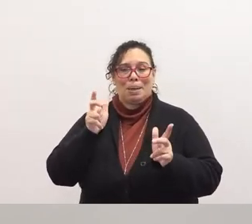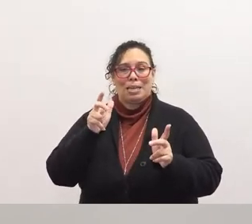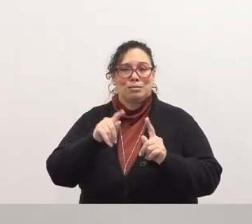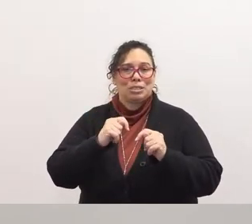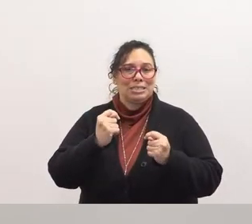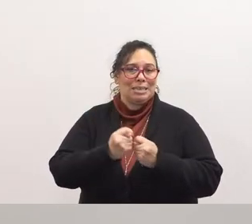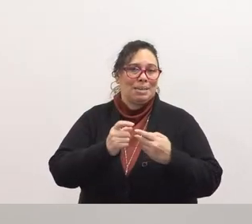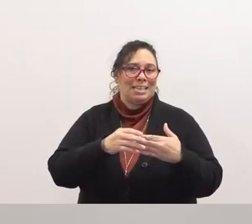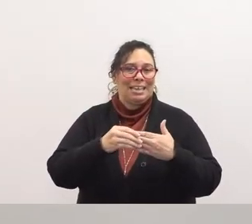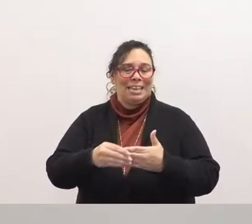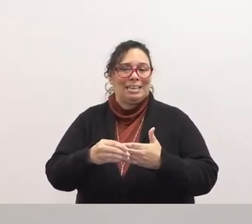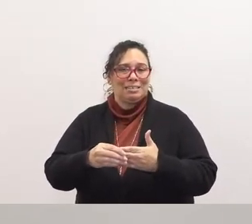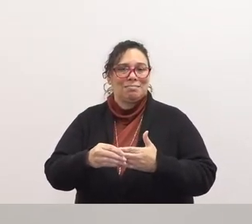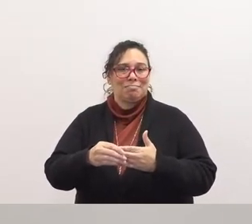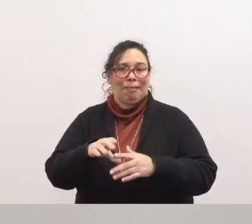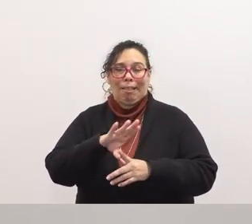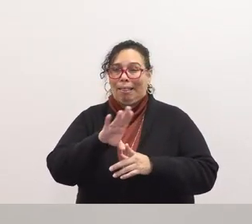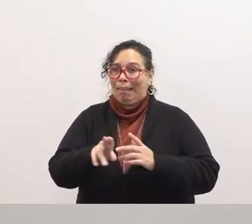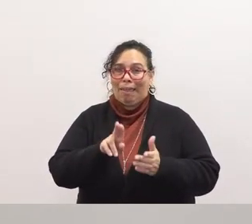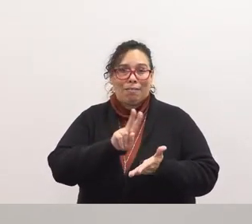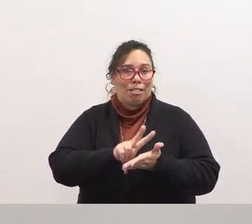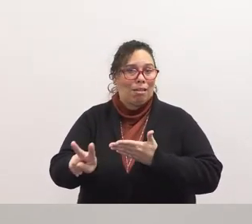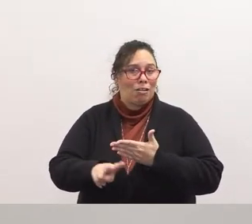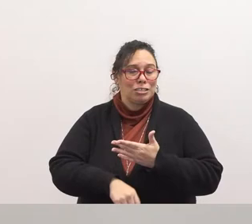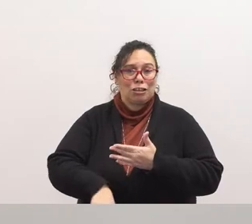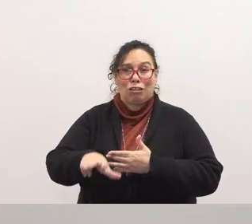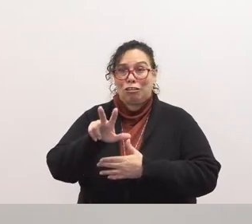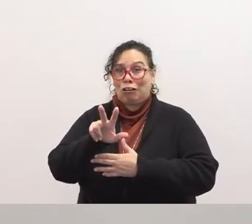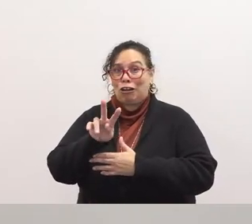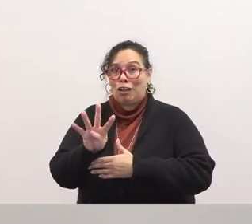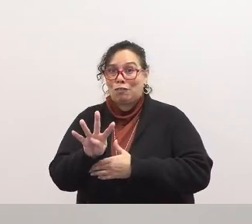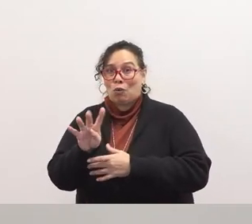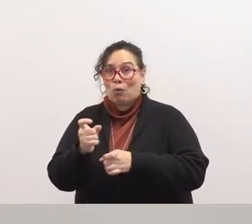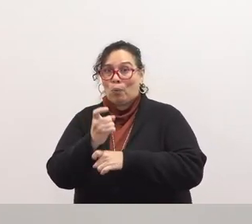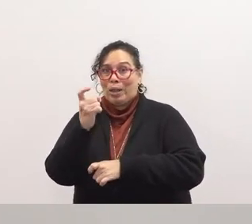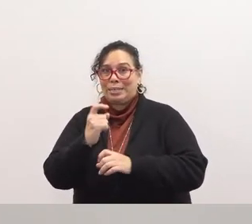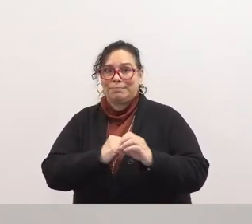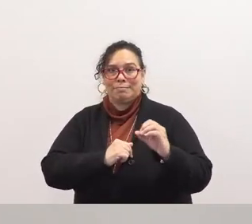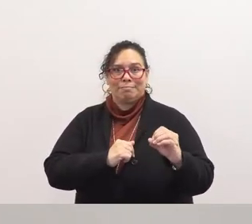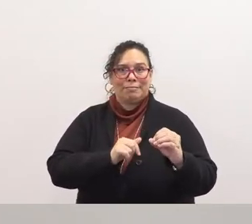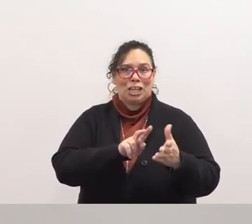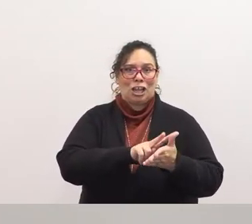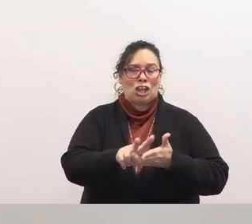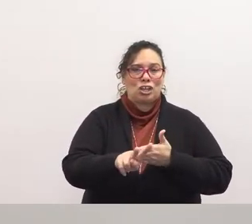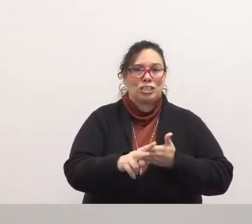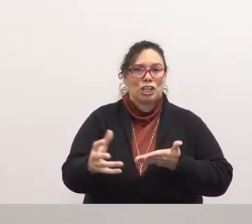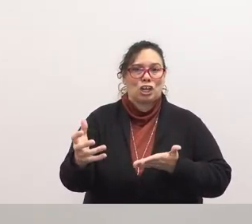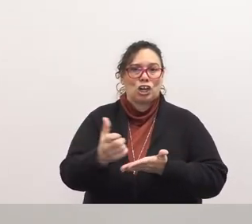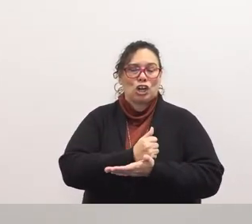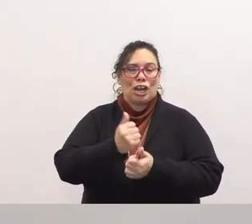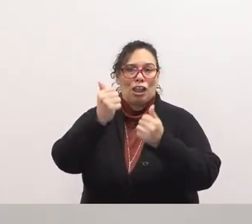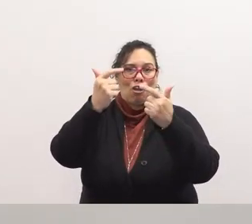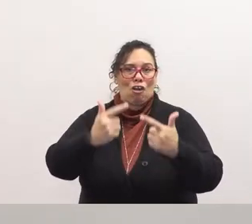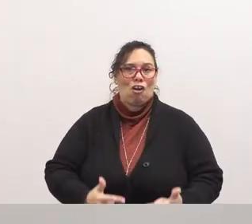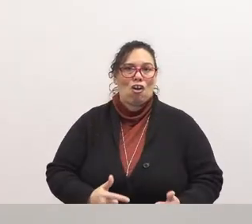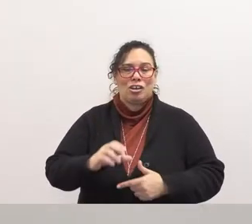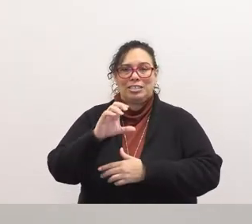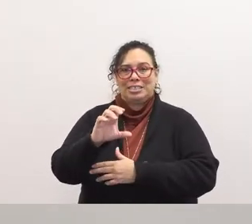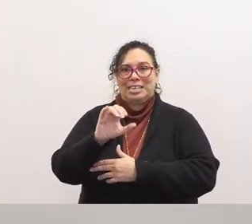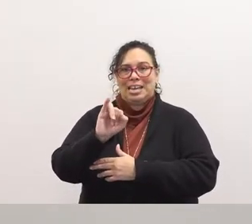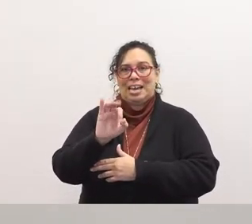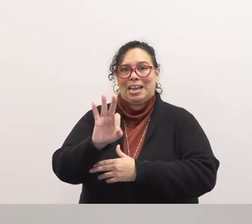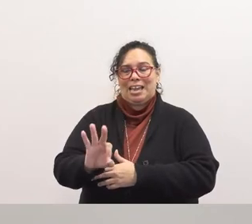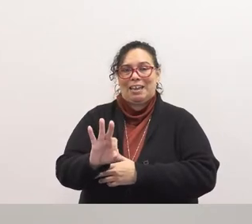led them to an undefeated 34-0 record while earning all CIF or Southern California